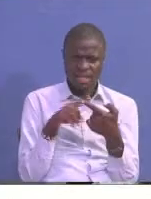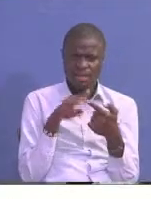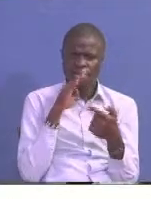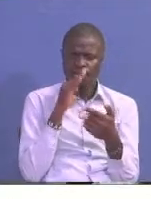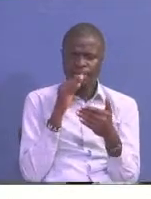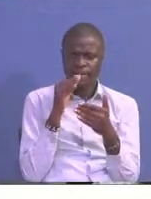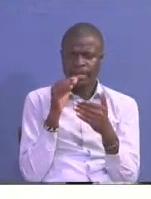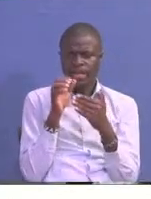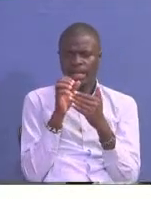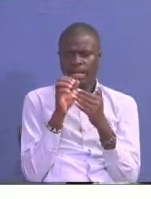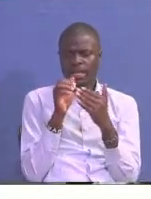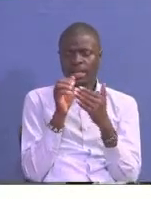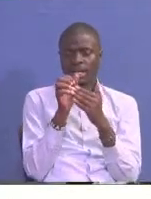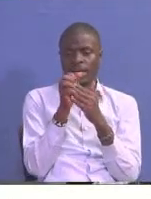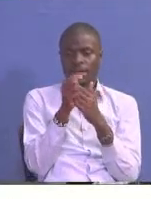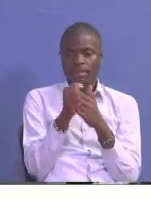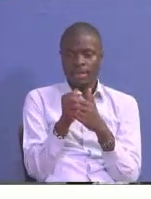have